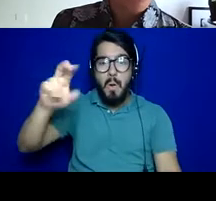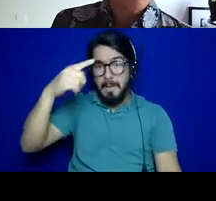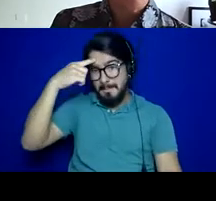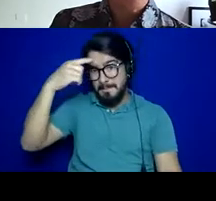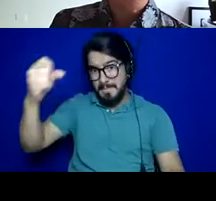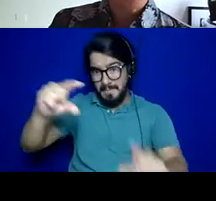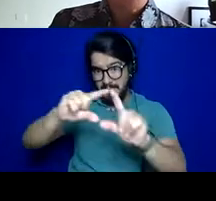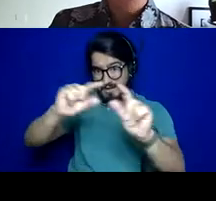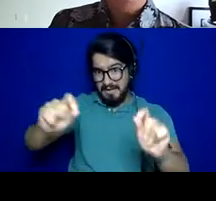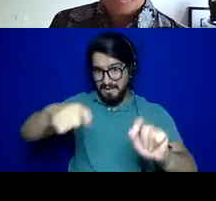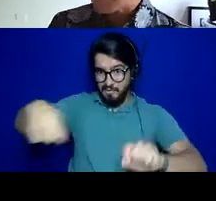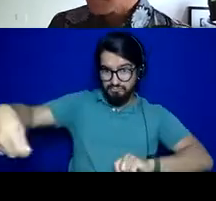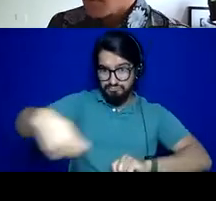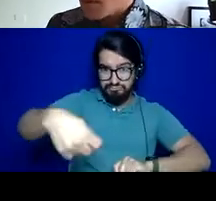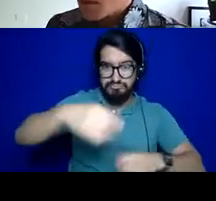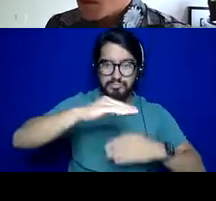or plug in.